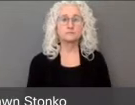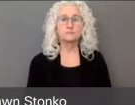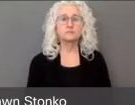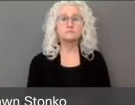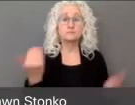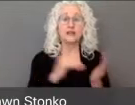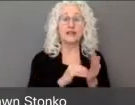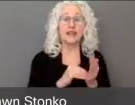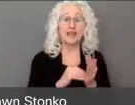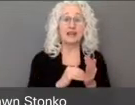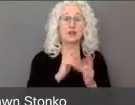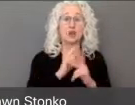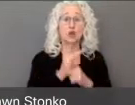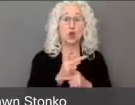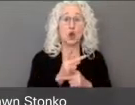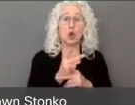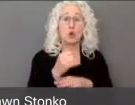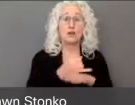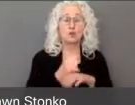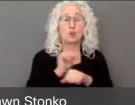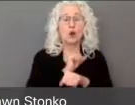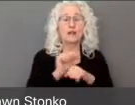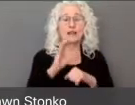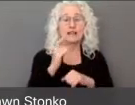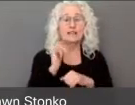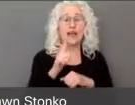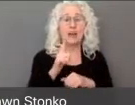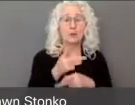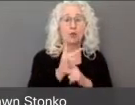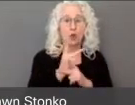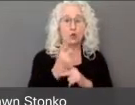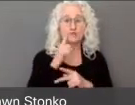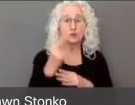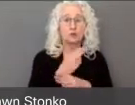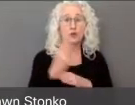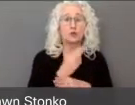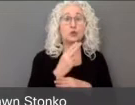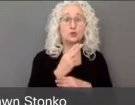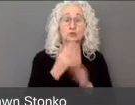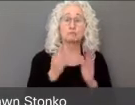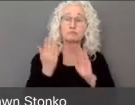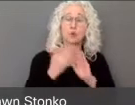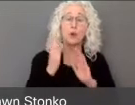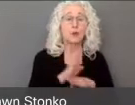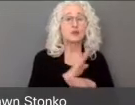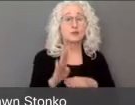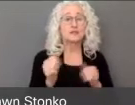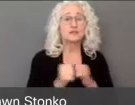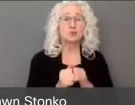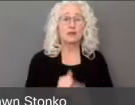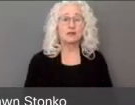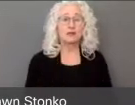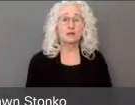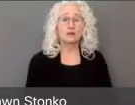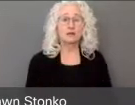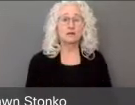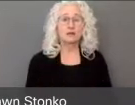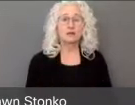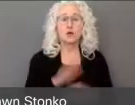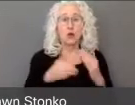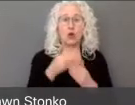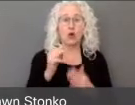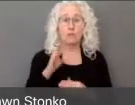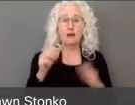Again, long interest working capital loans just for you to use to operate your business with. All Maryland